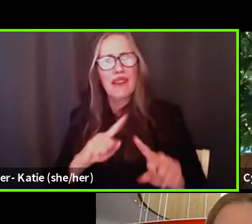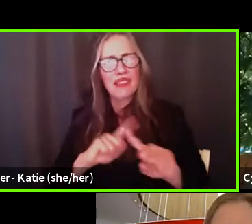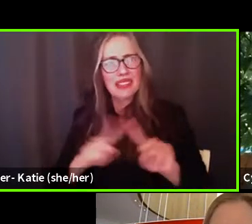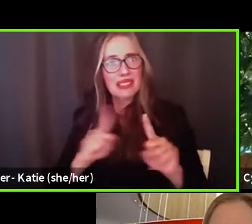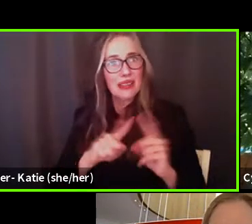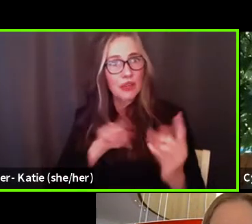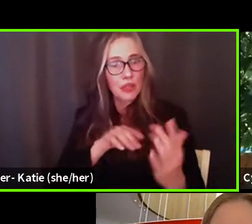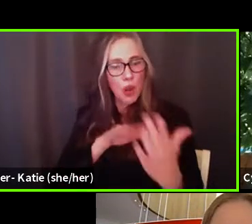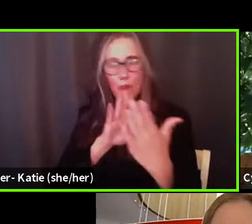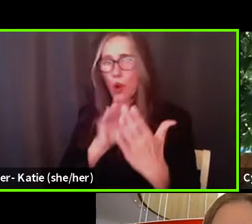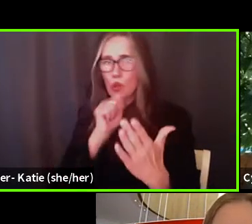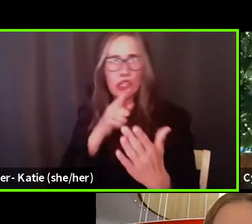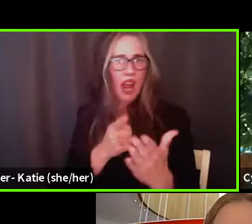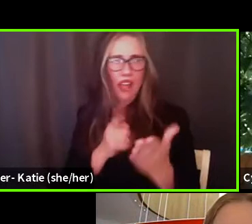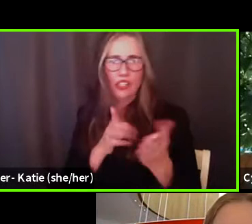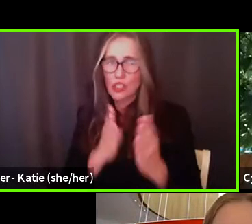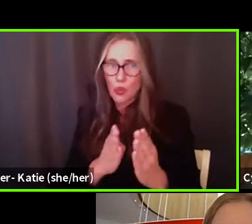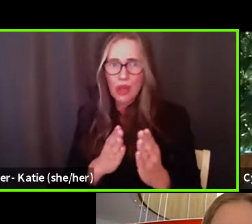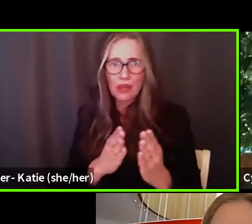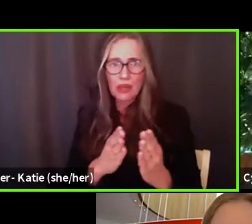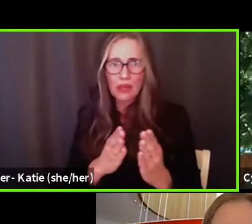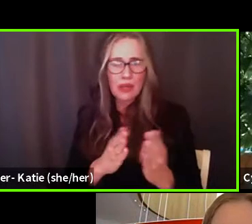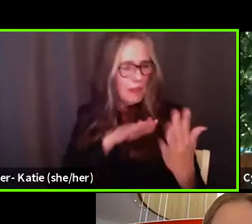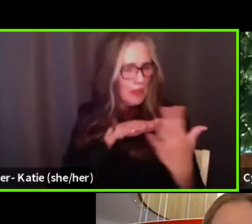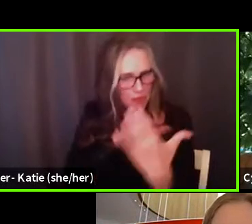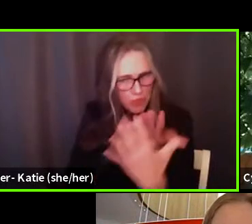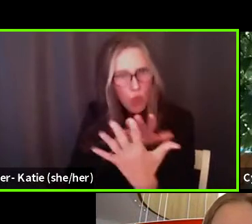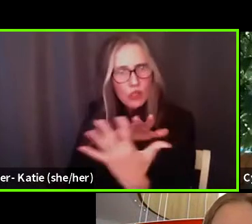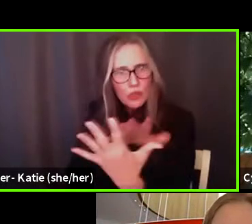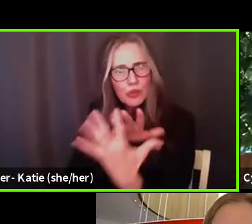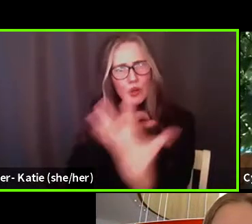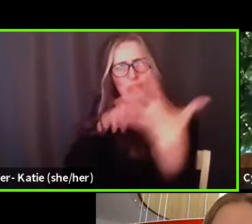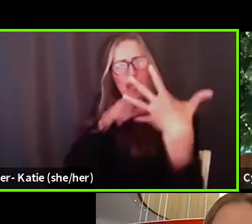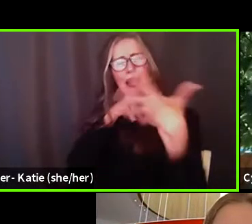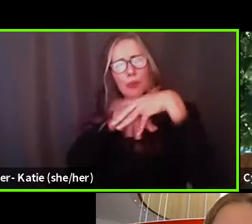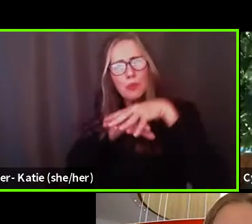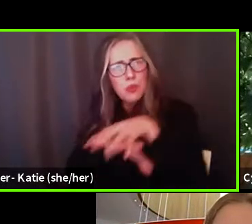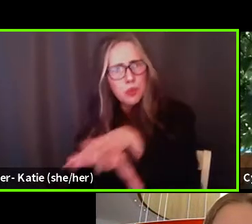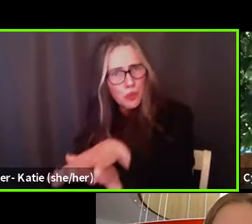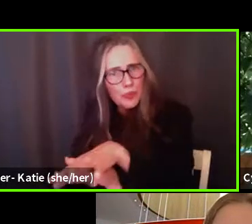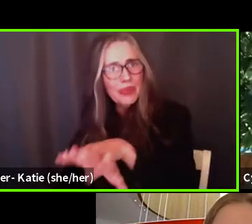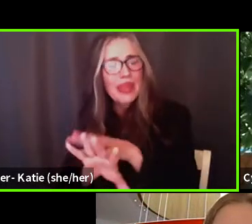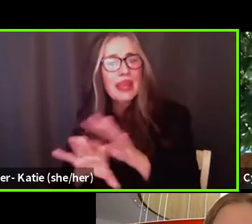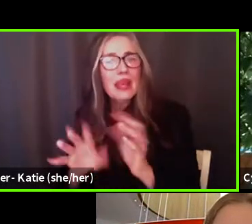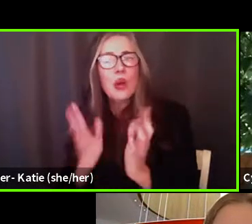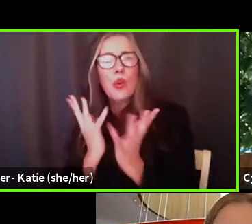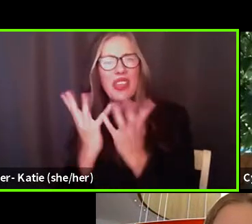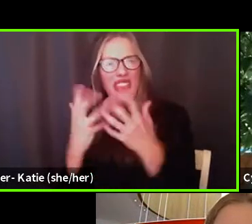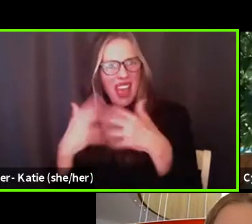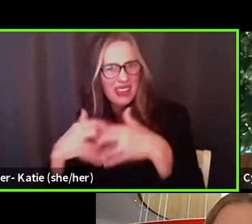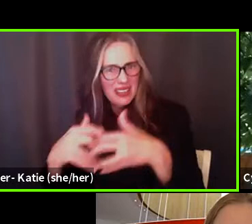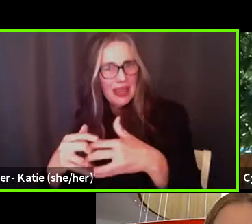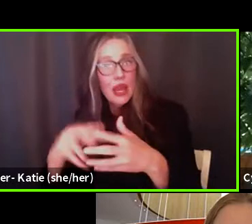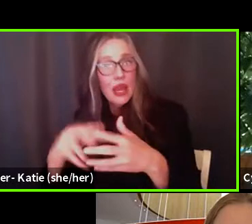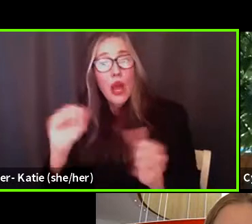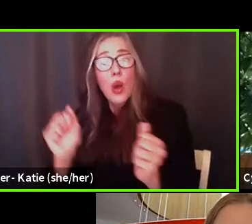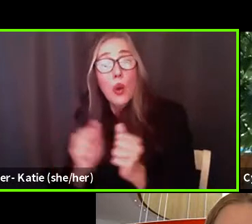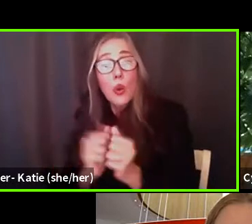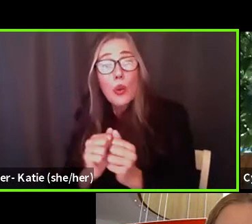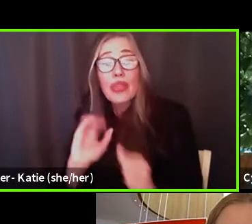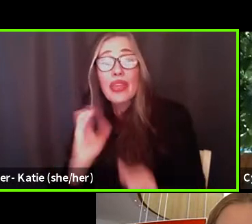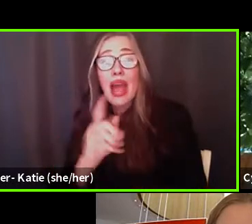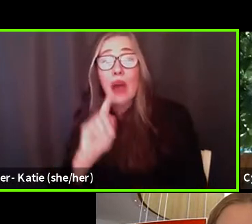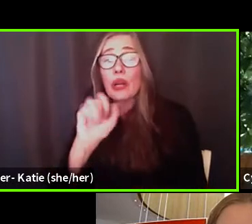ab1007 and our budget request um if you know our budget request with our trailer bill language gets